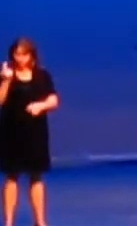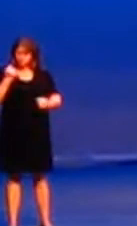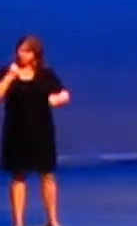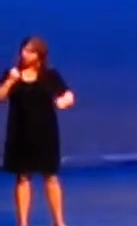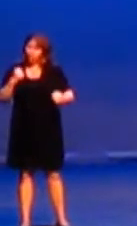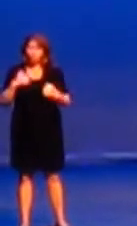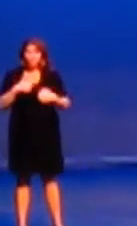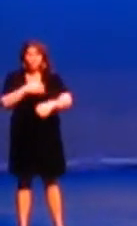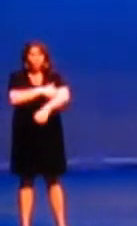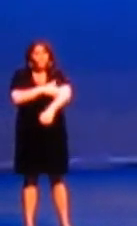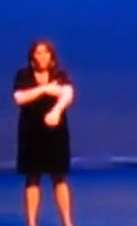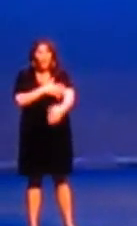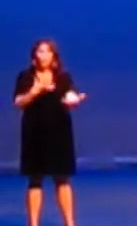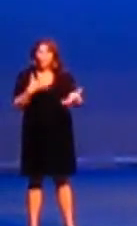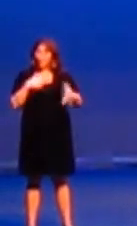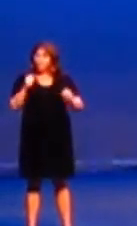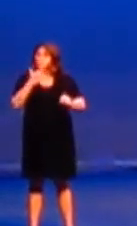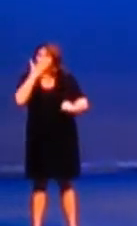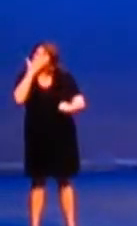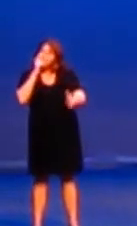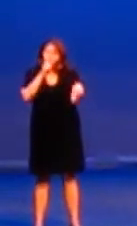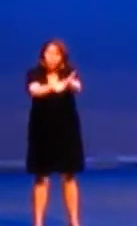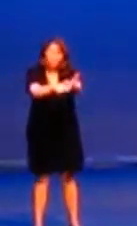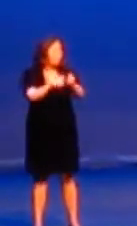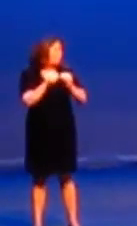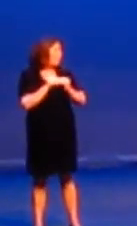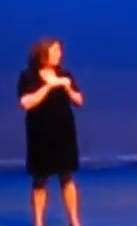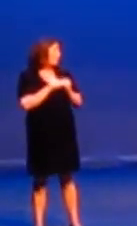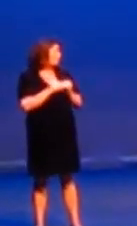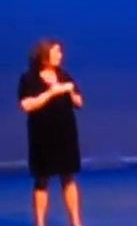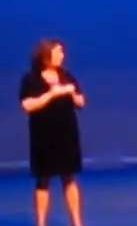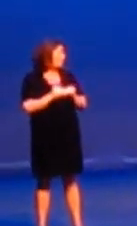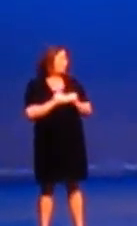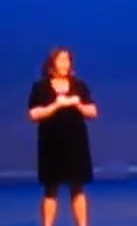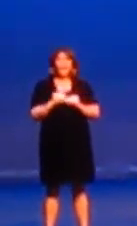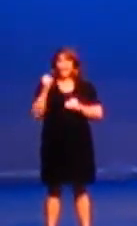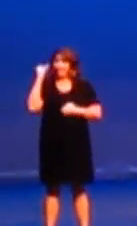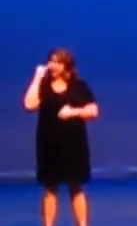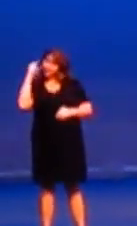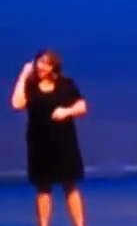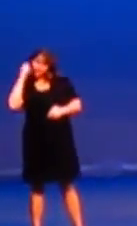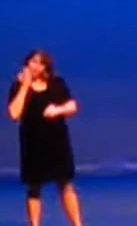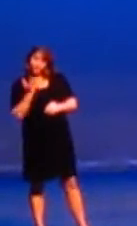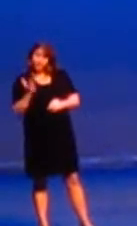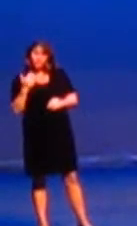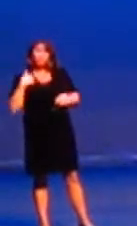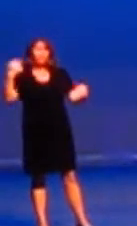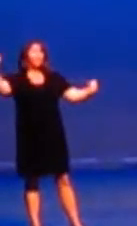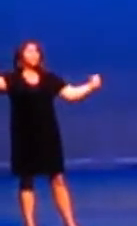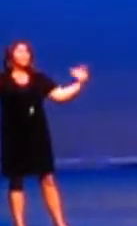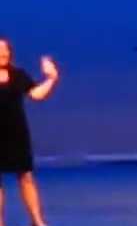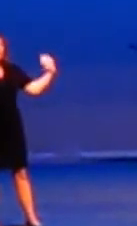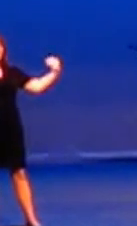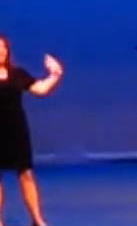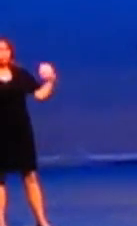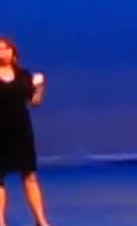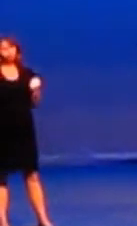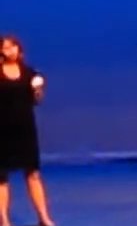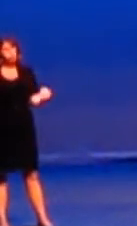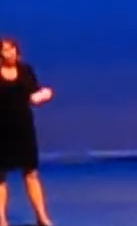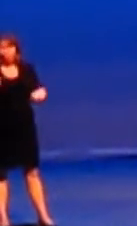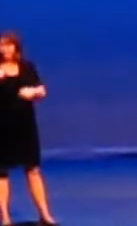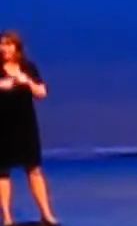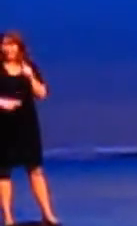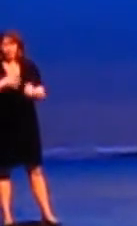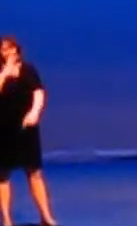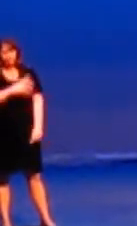they smell it more. When they hear things, the sounds are coming stronger.